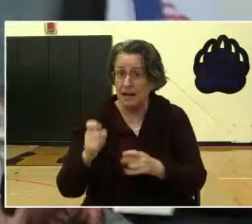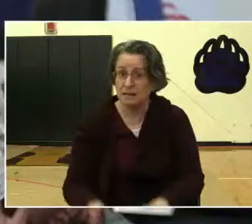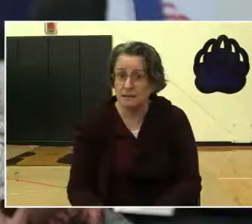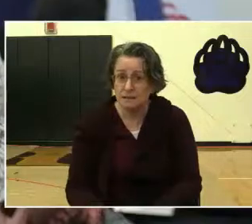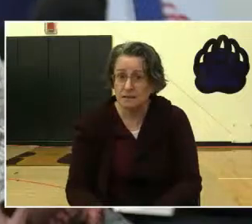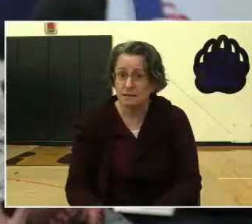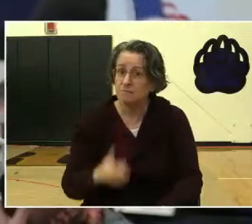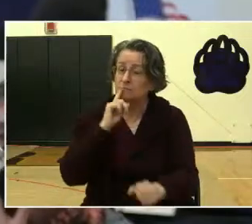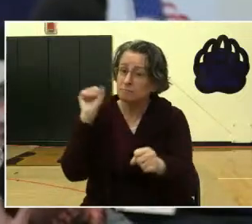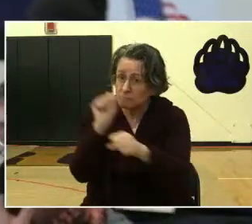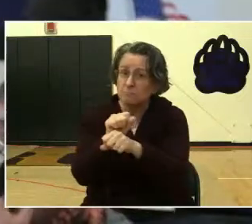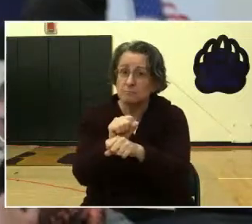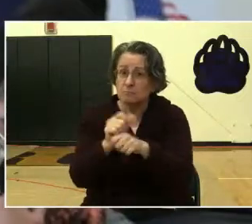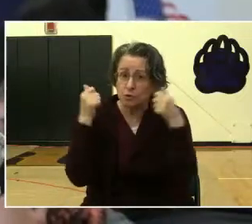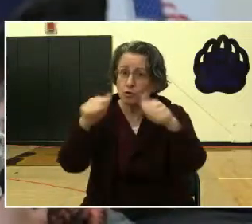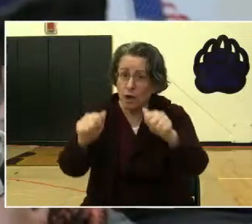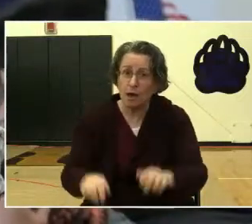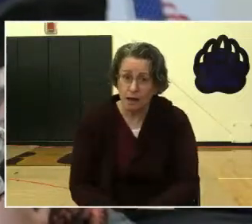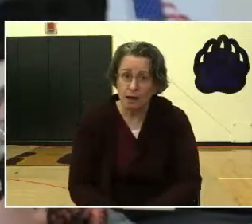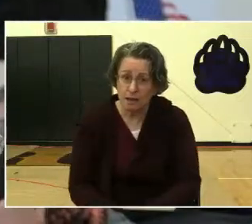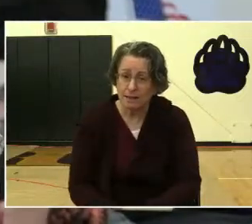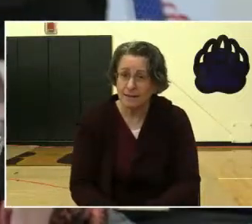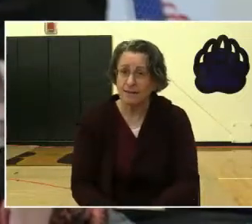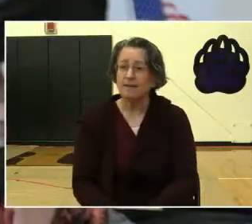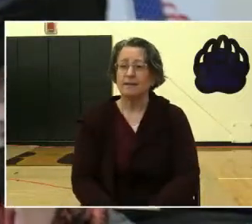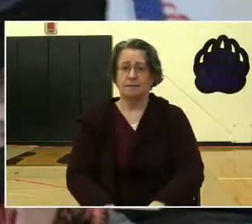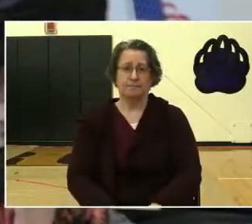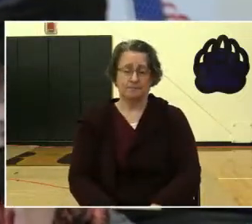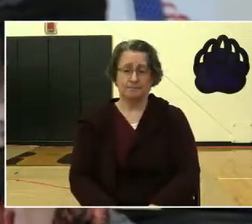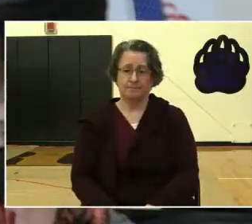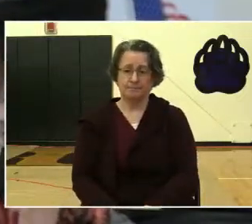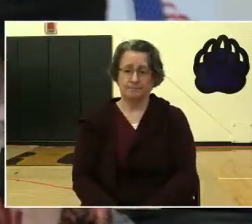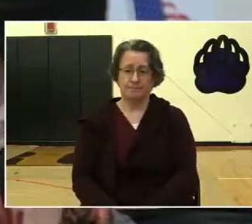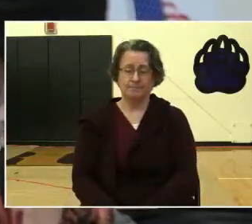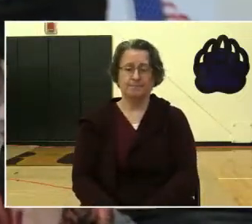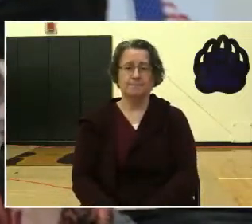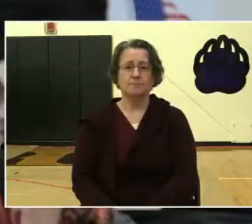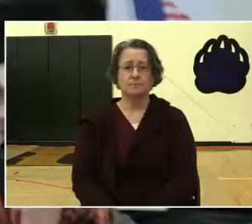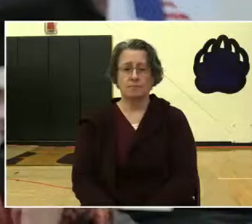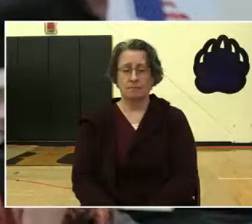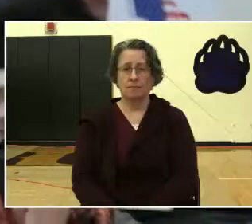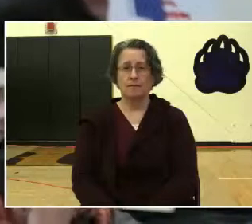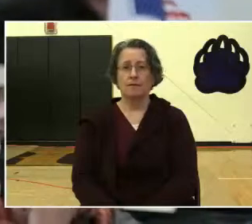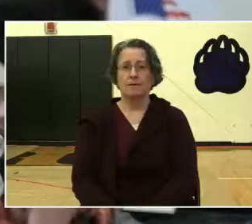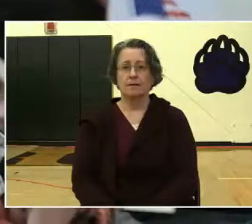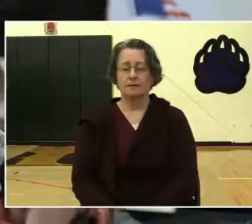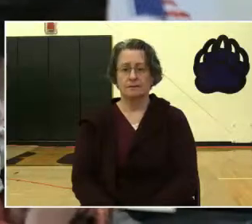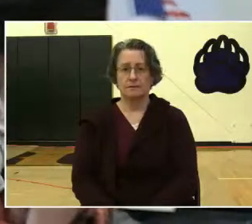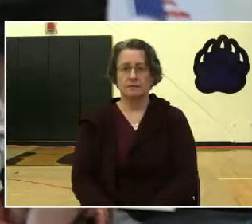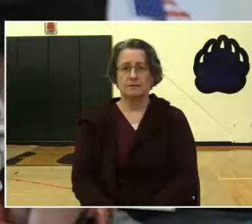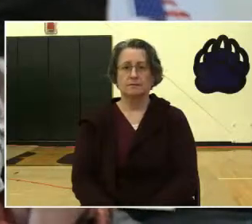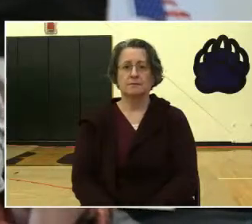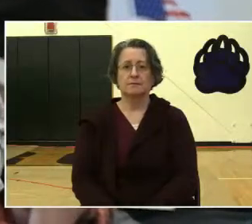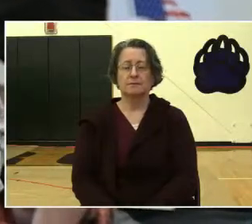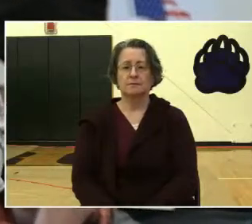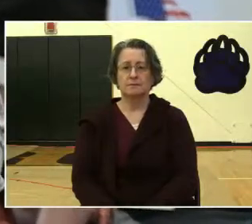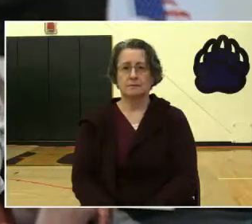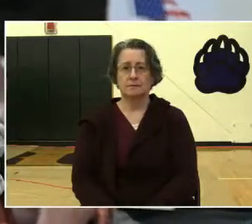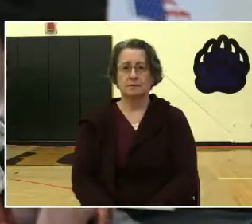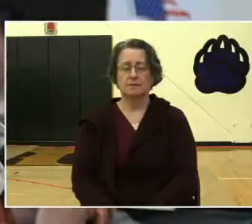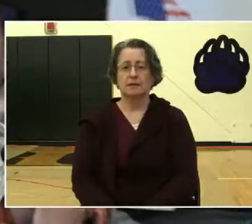and um can we try to see how the sustainable spending is is actually